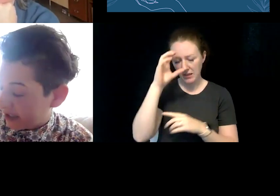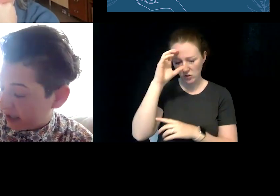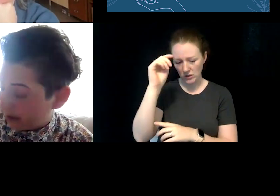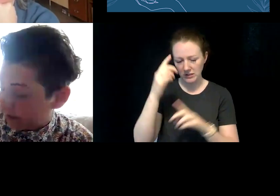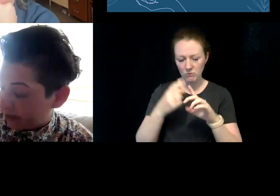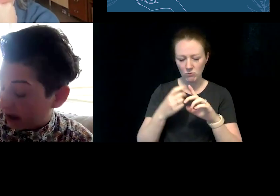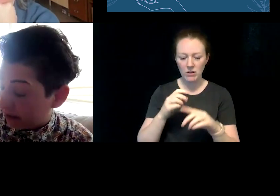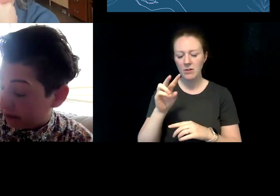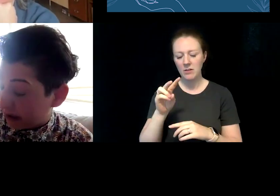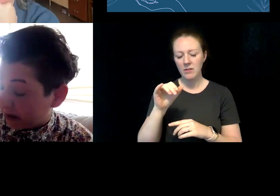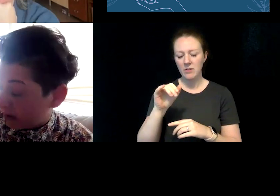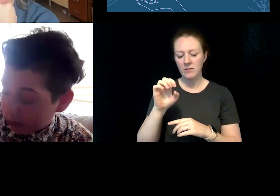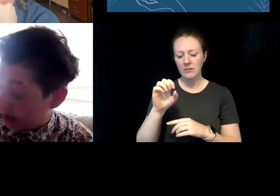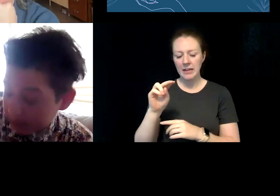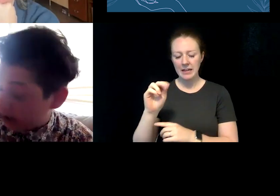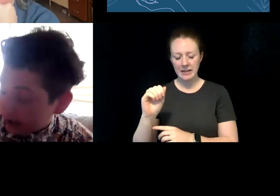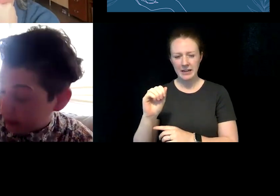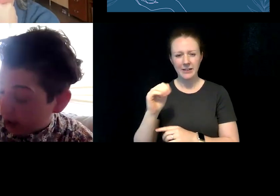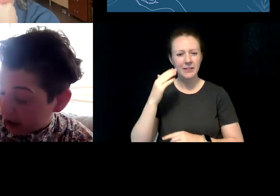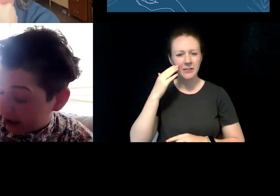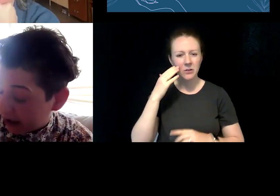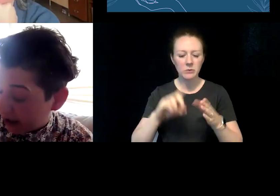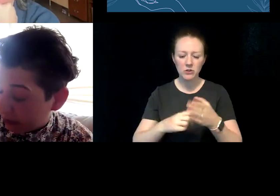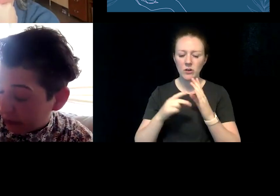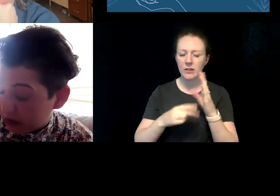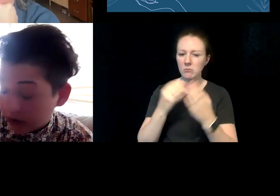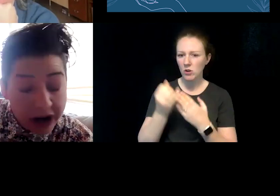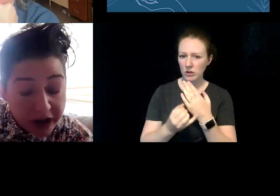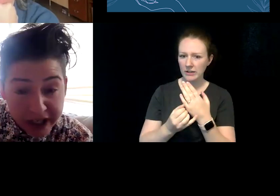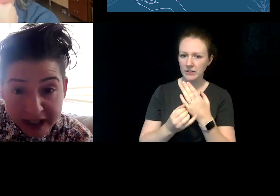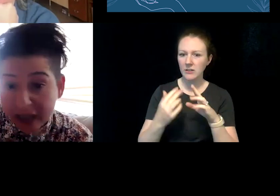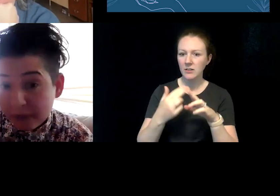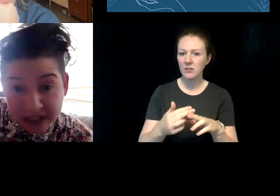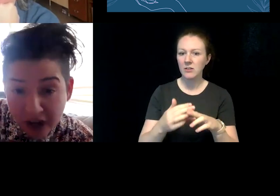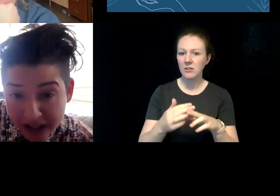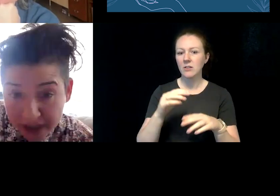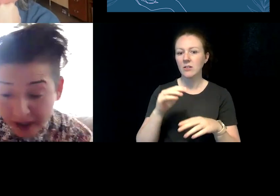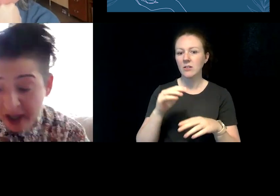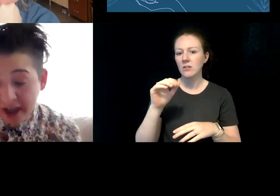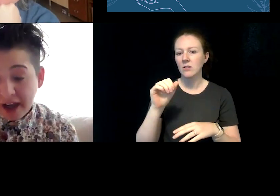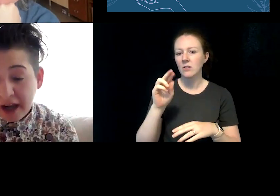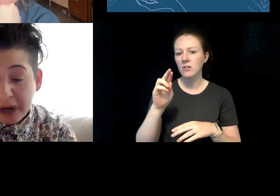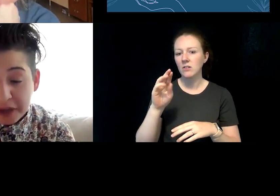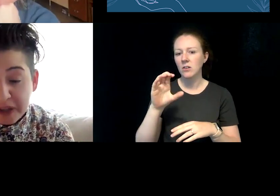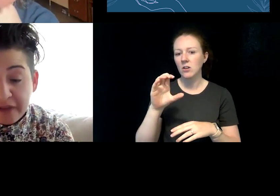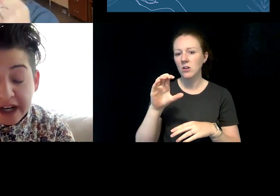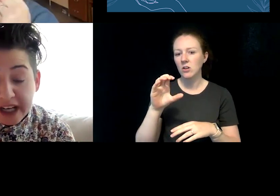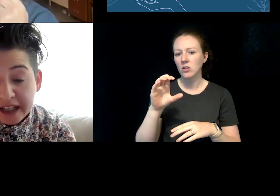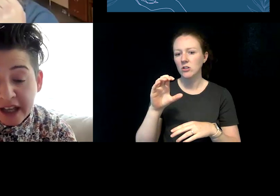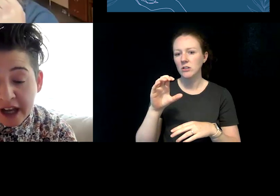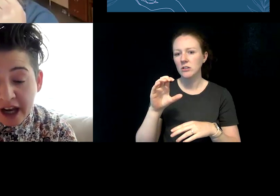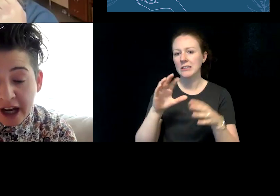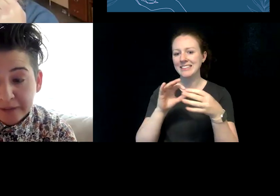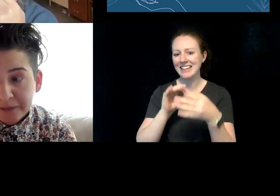Deanna. But, you know, we started this project that was called Art Connects. That it's a continuing project with